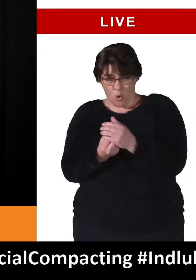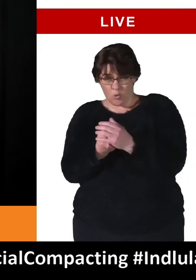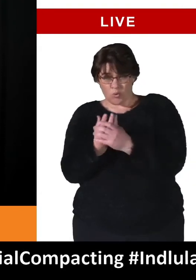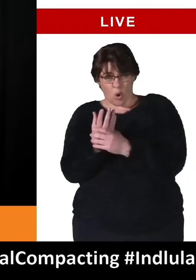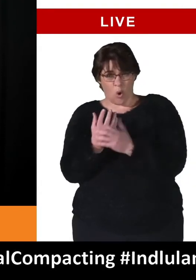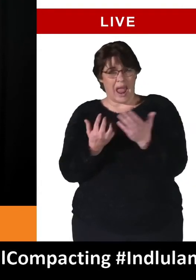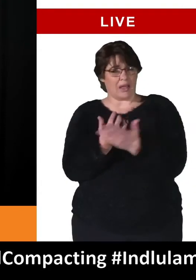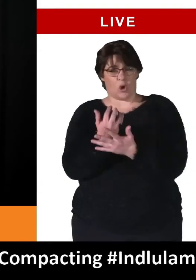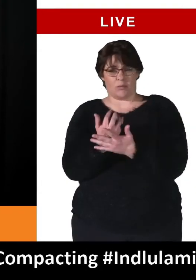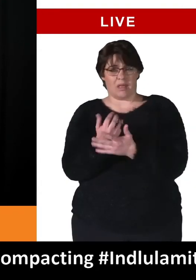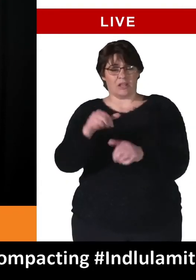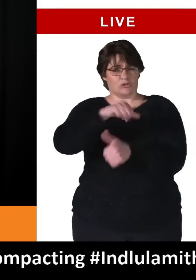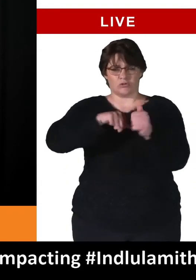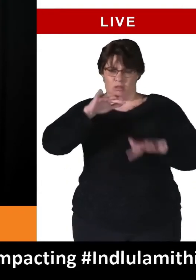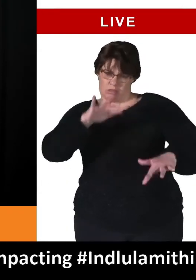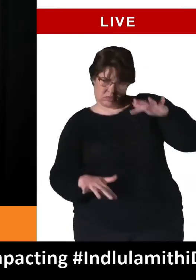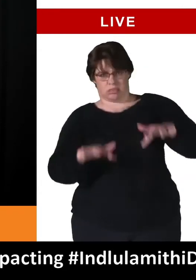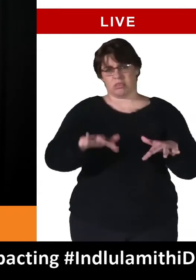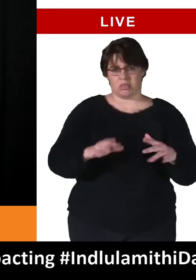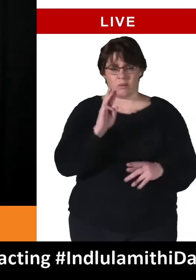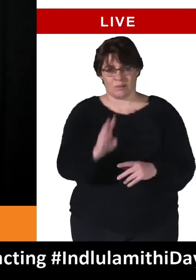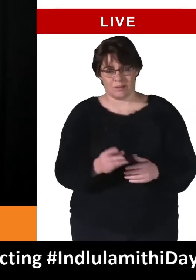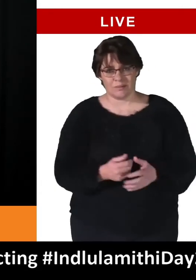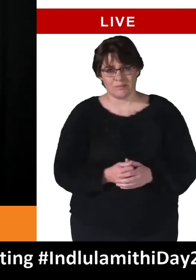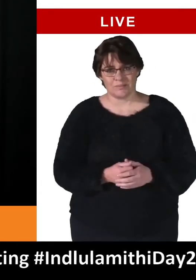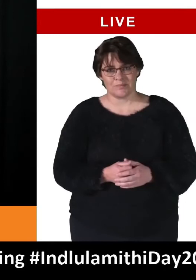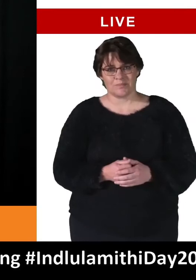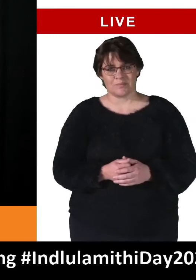social instability. So that's the question.